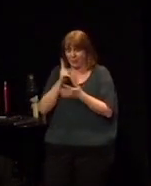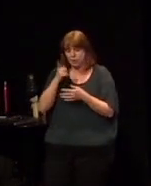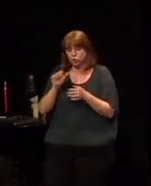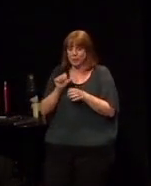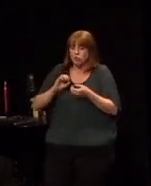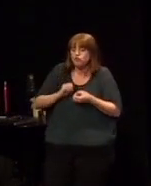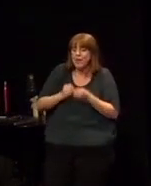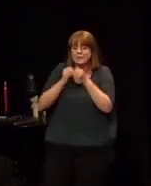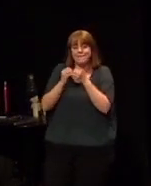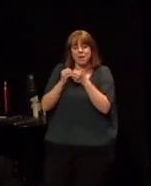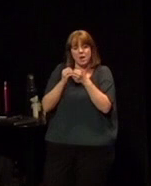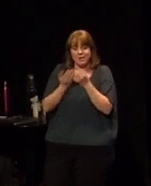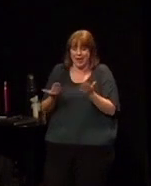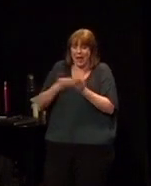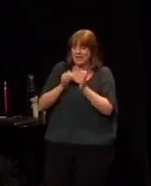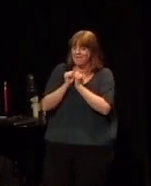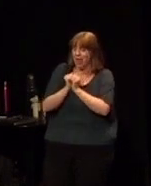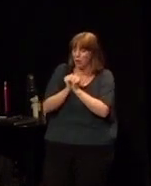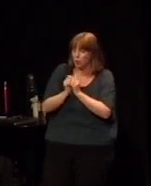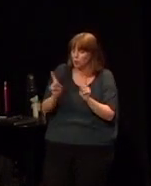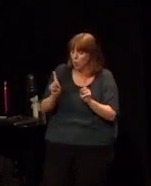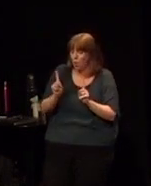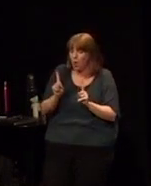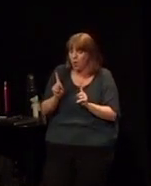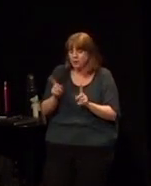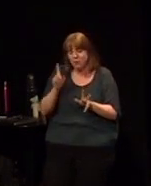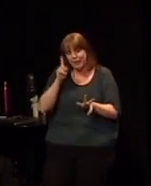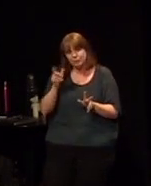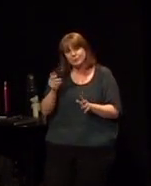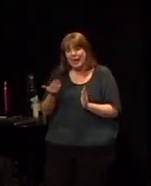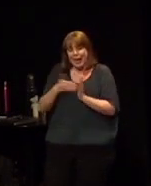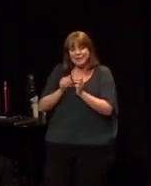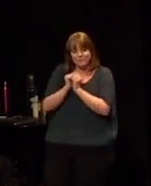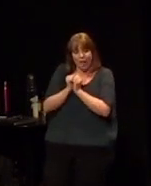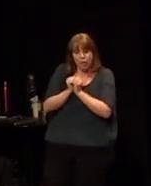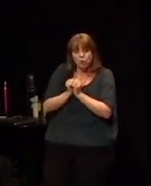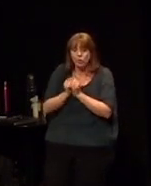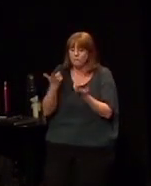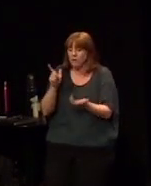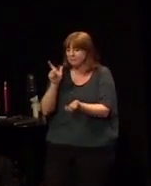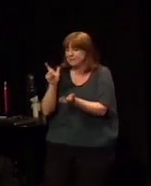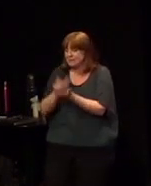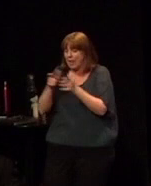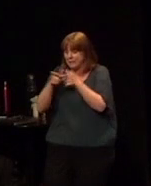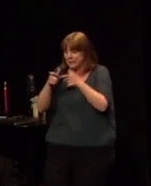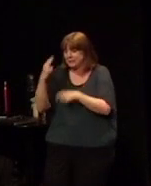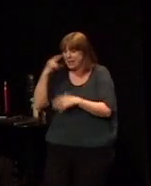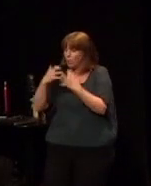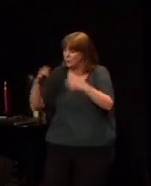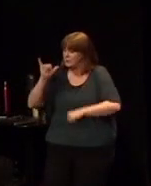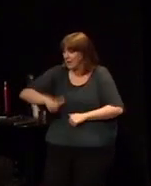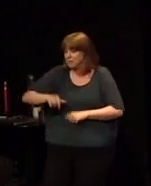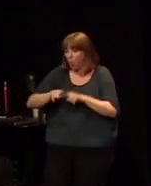where you start, and the added value of it, that's where you start going, actually, there's added value, not just in the sales to deaf audiences, but wider.